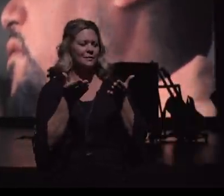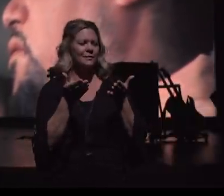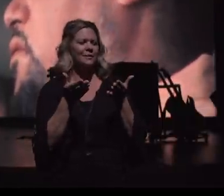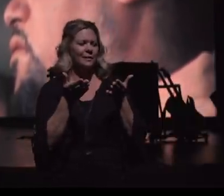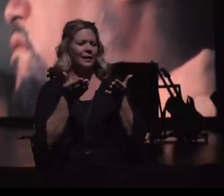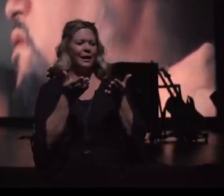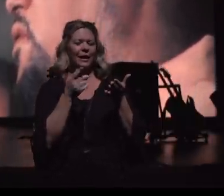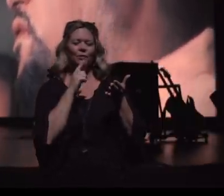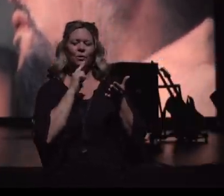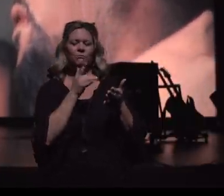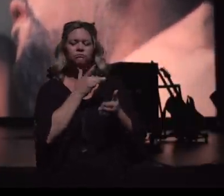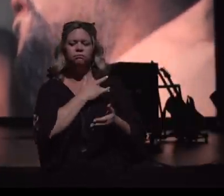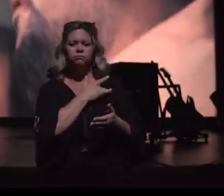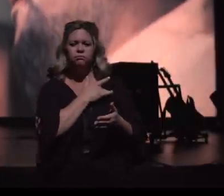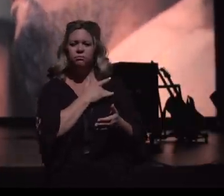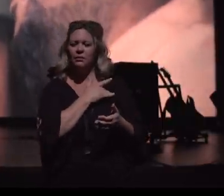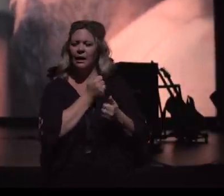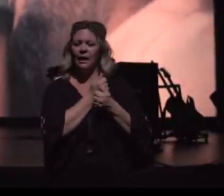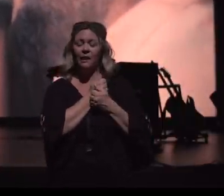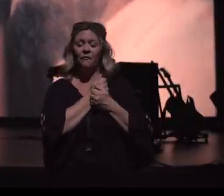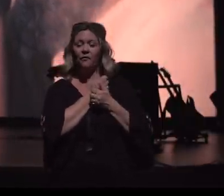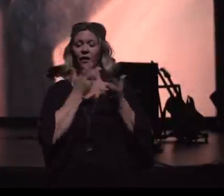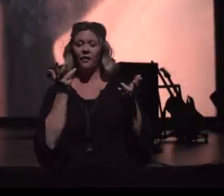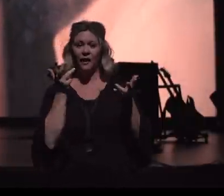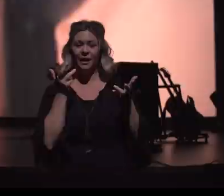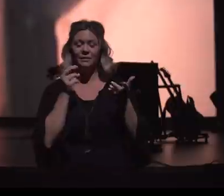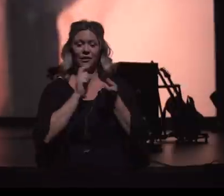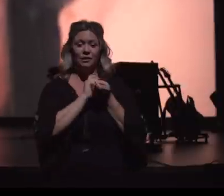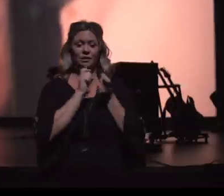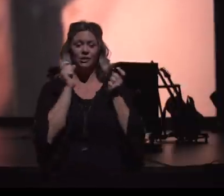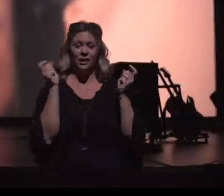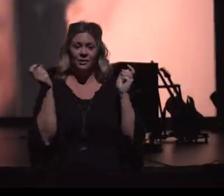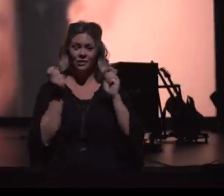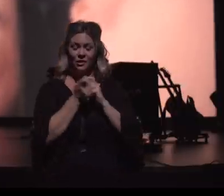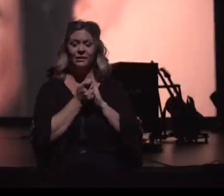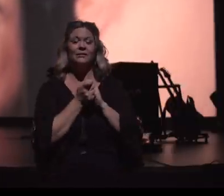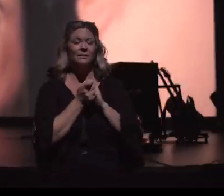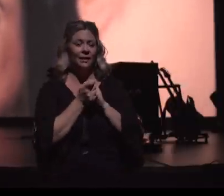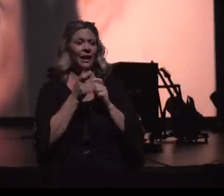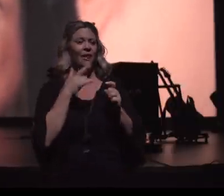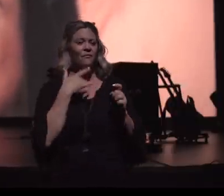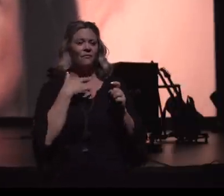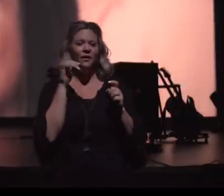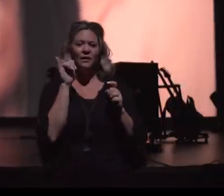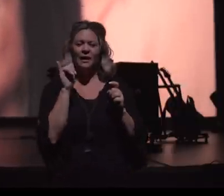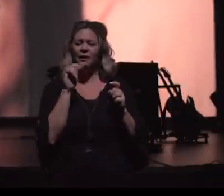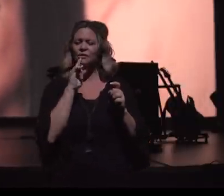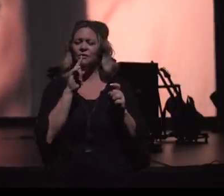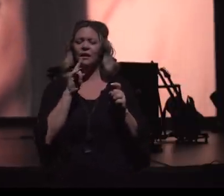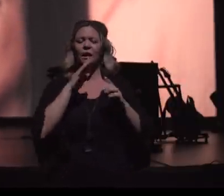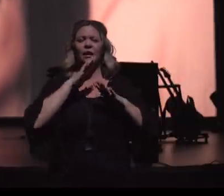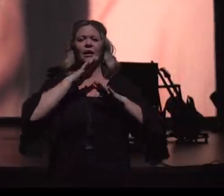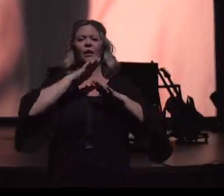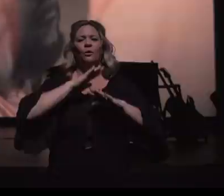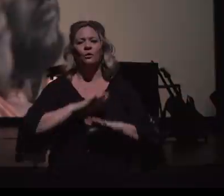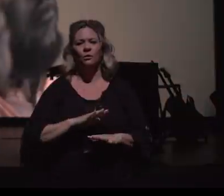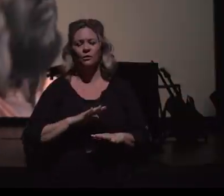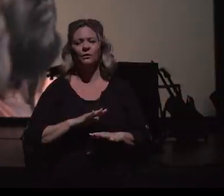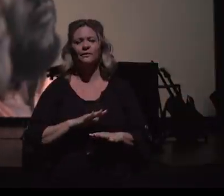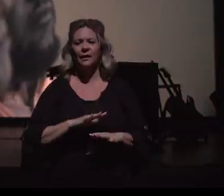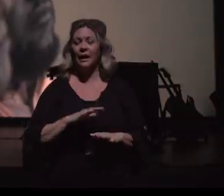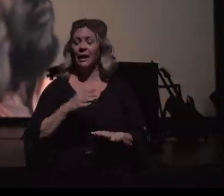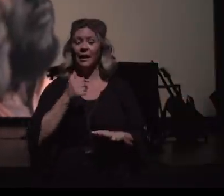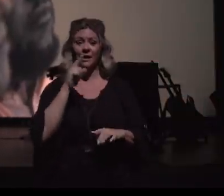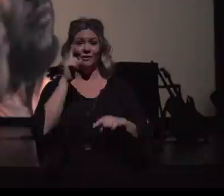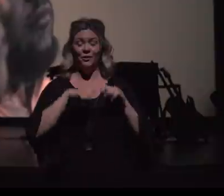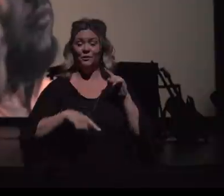It killed me inside, but everything just started to change, and I just felt like relief. I